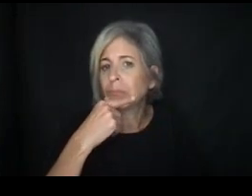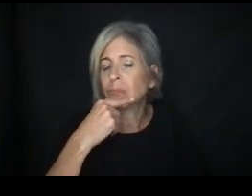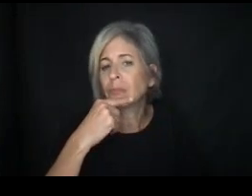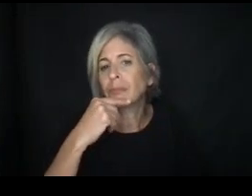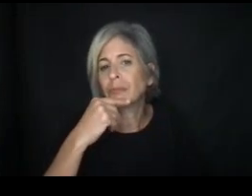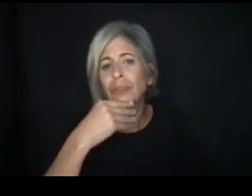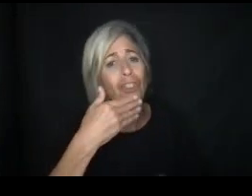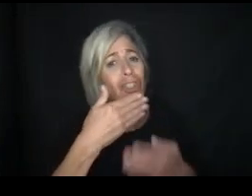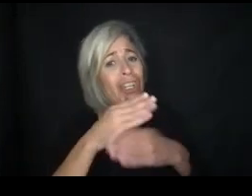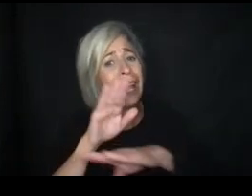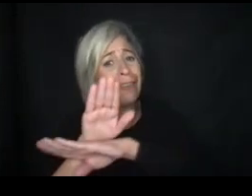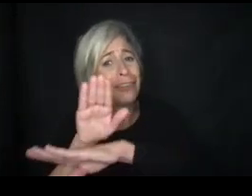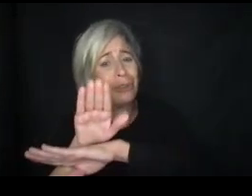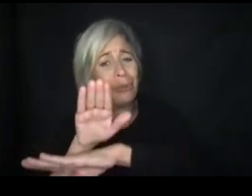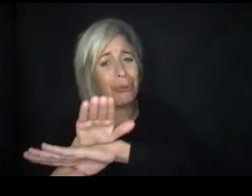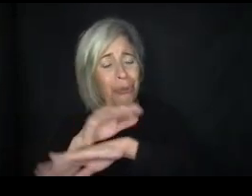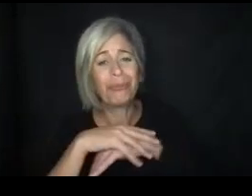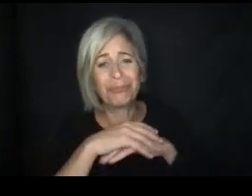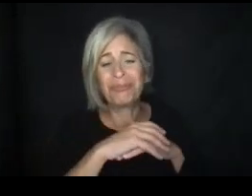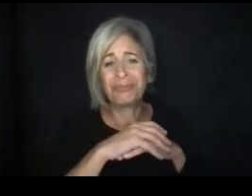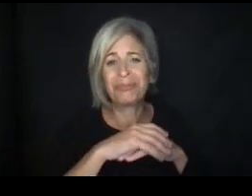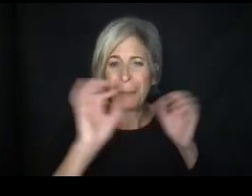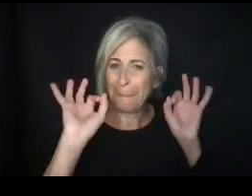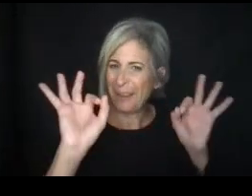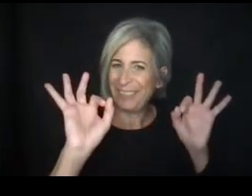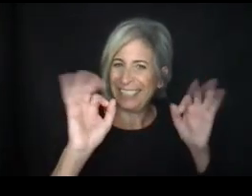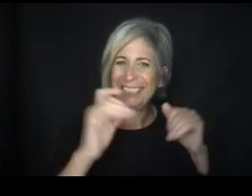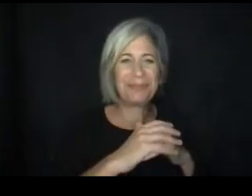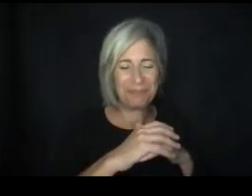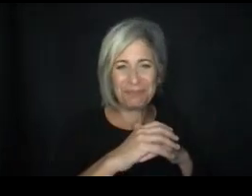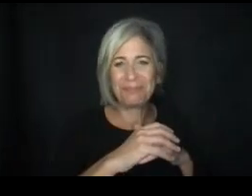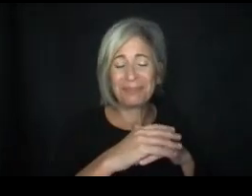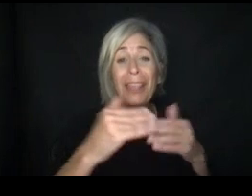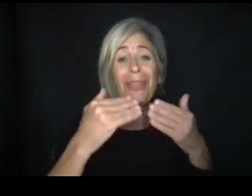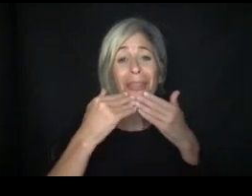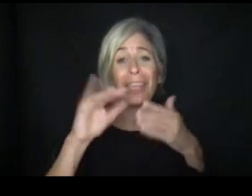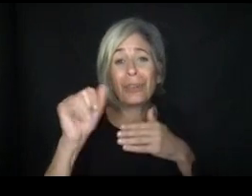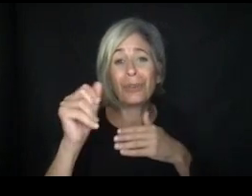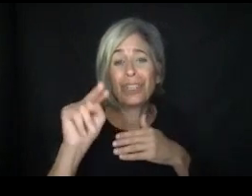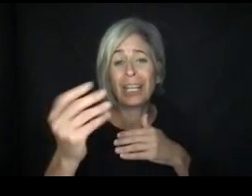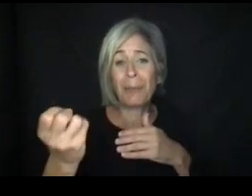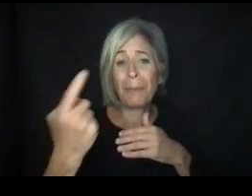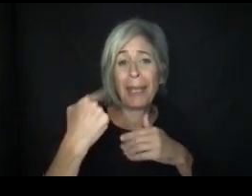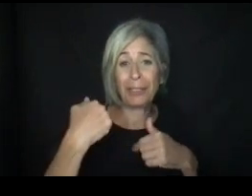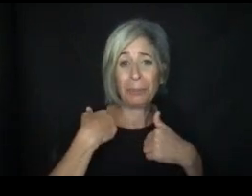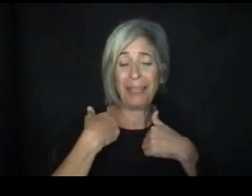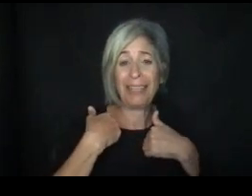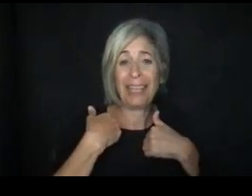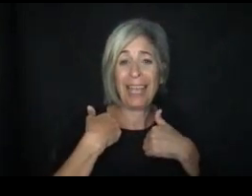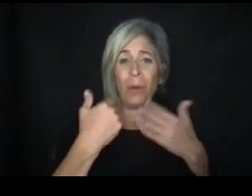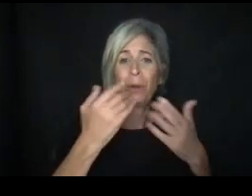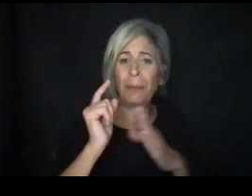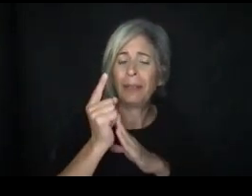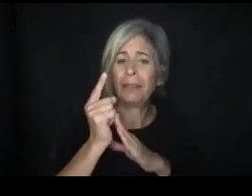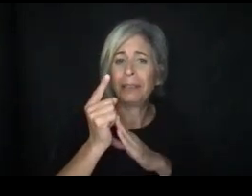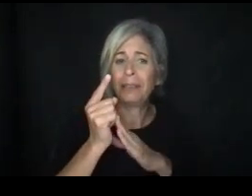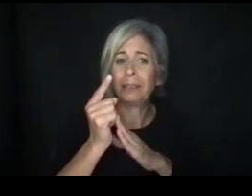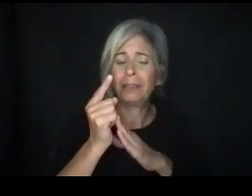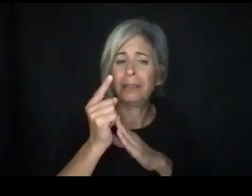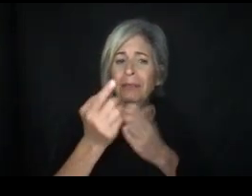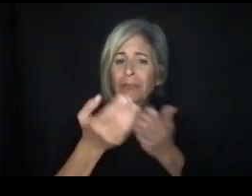Good afternoon. Okay, got it. Thank you, John, for coming back to me. I just wanted to take a minute to lift up the fact